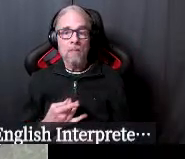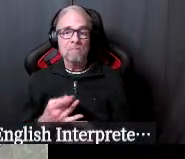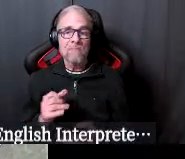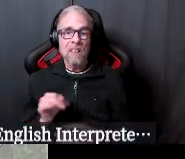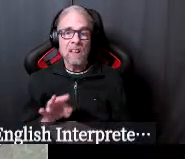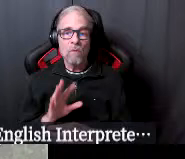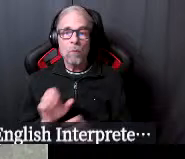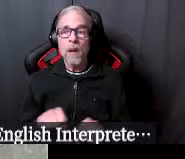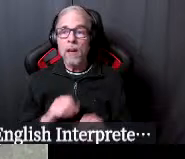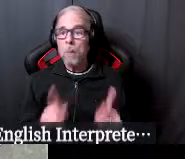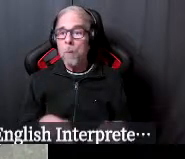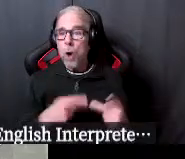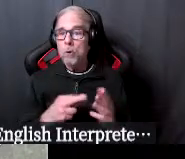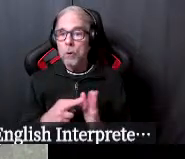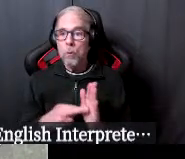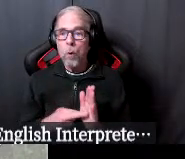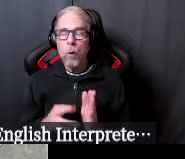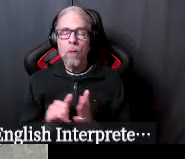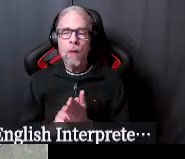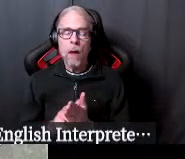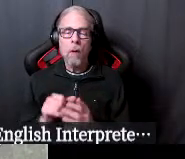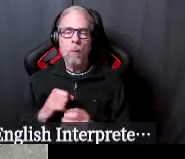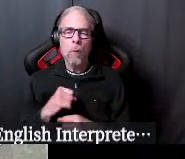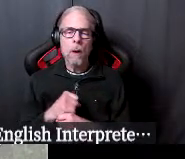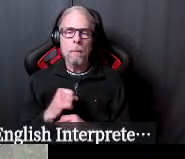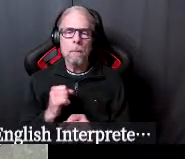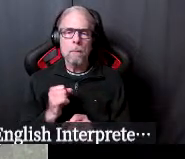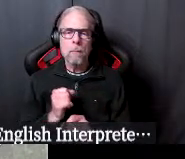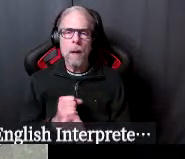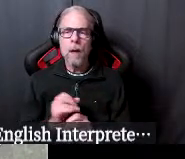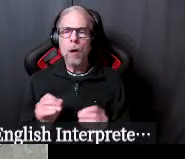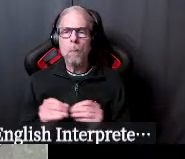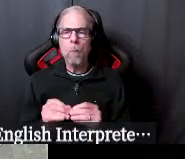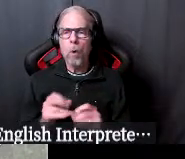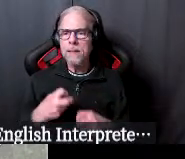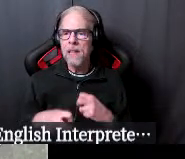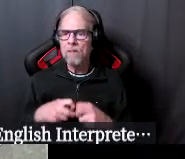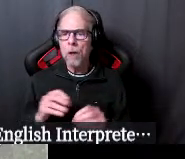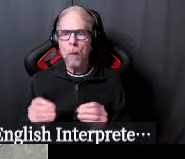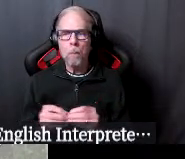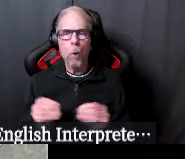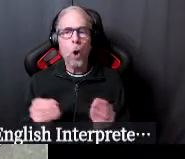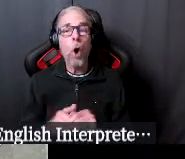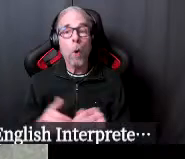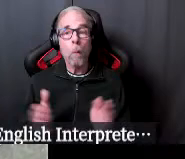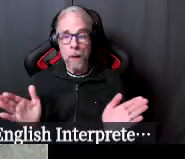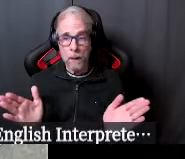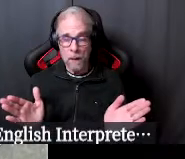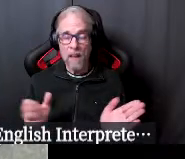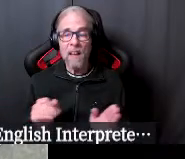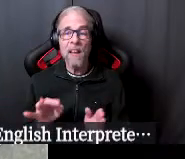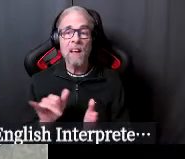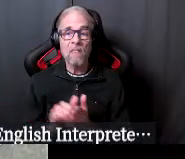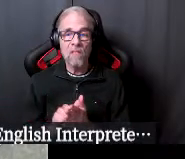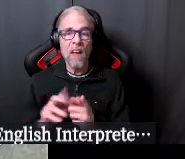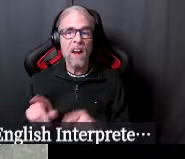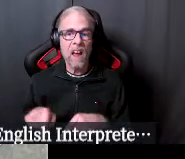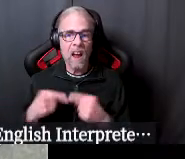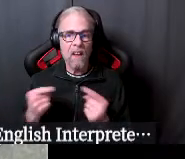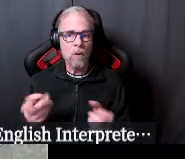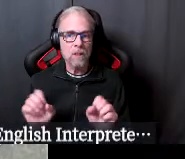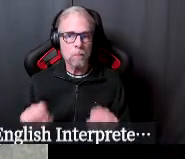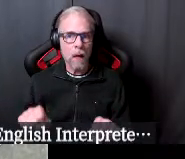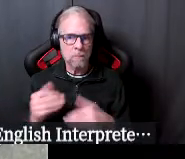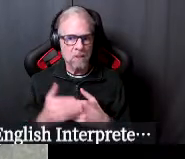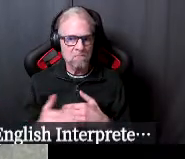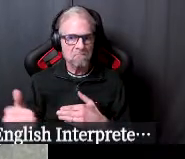propose a rule that would make it much more difficult and much more open, if that ever is to be the possibility.